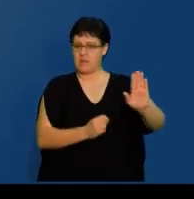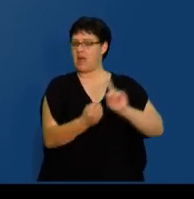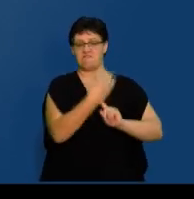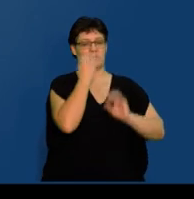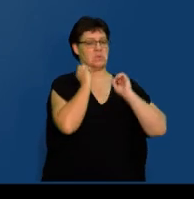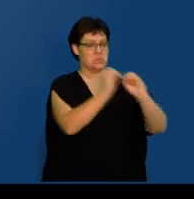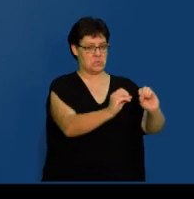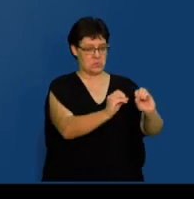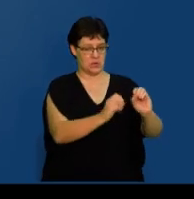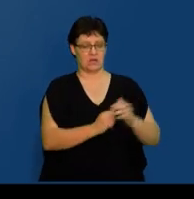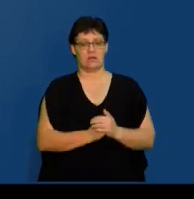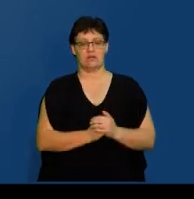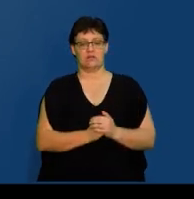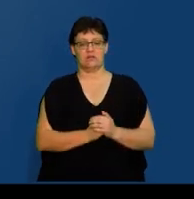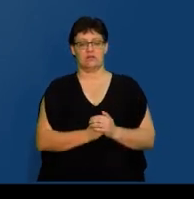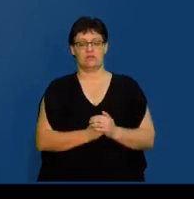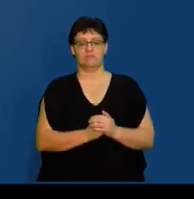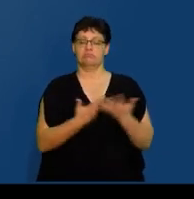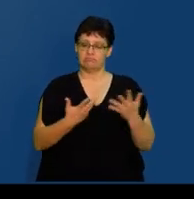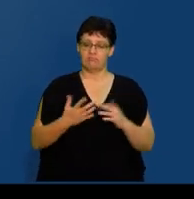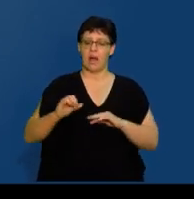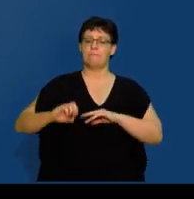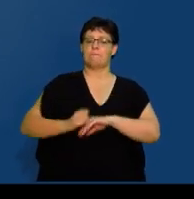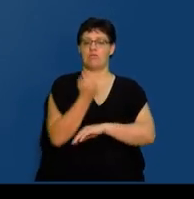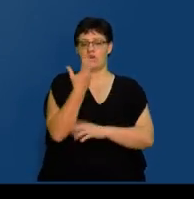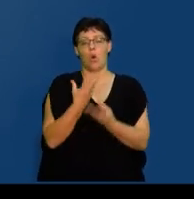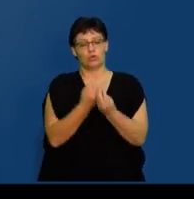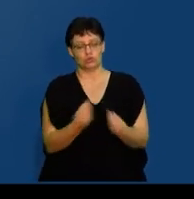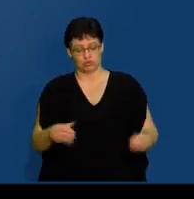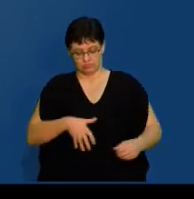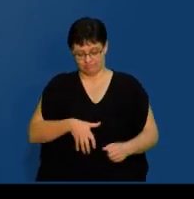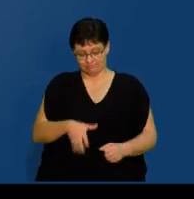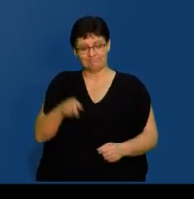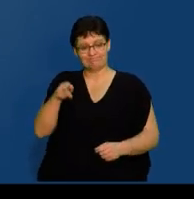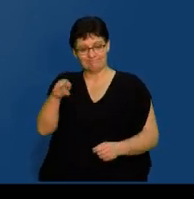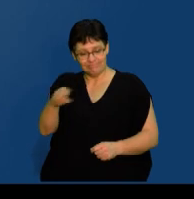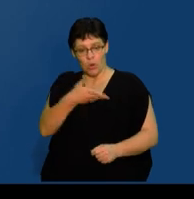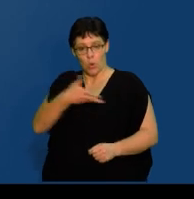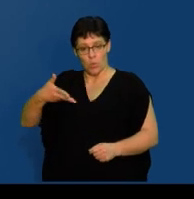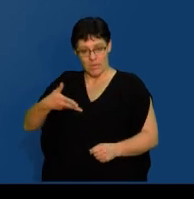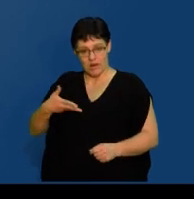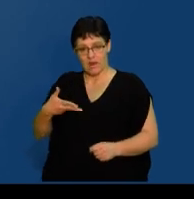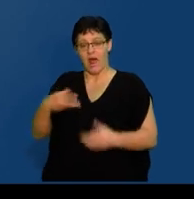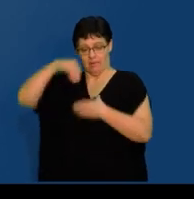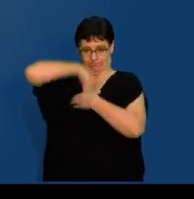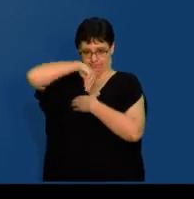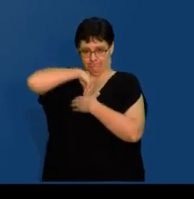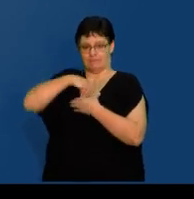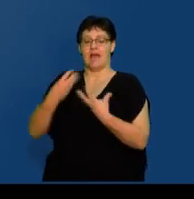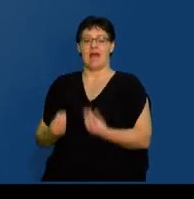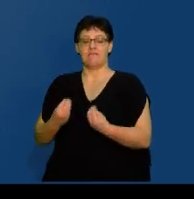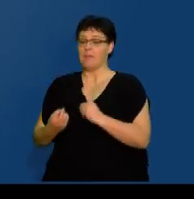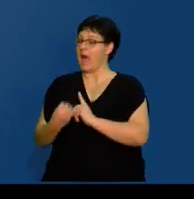affected, has obviously married or has children with an individual, a female who is a carrier. She is